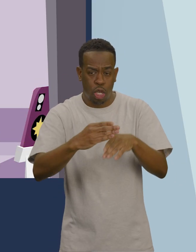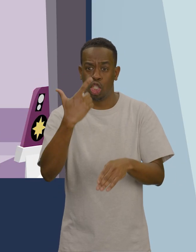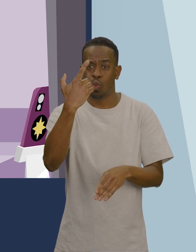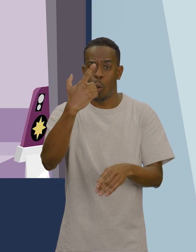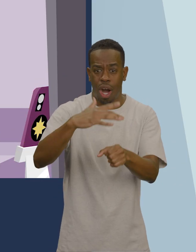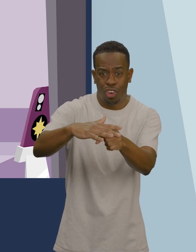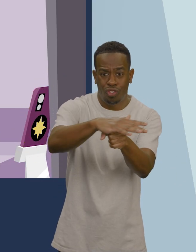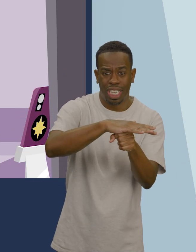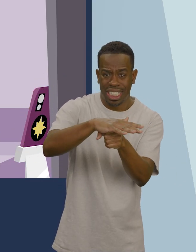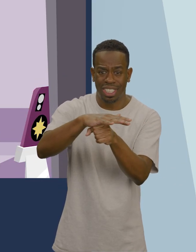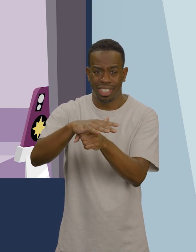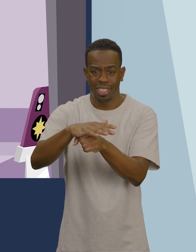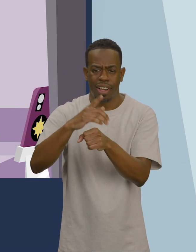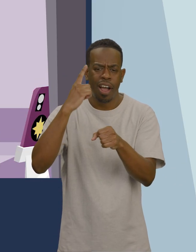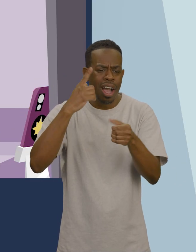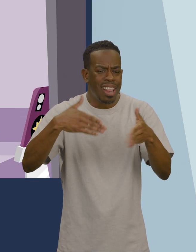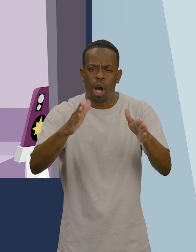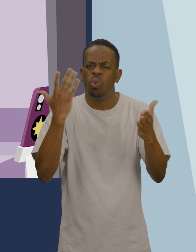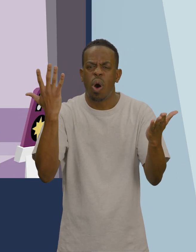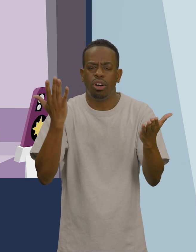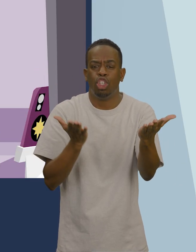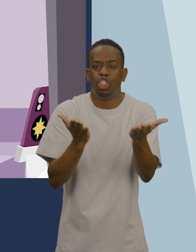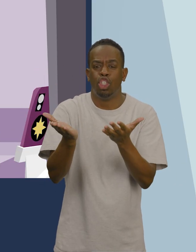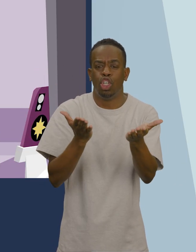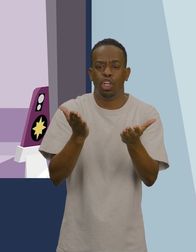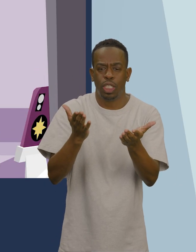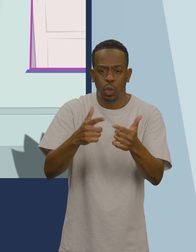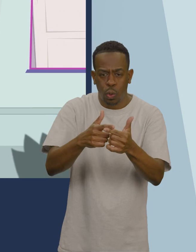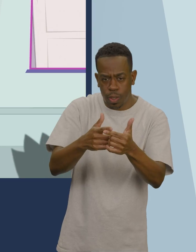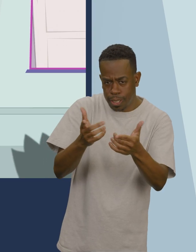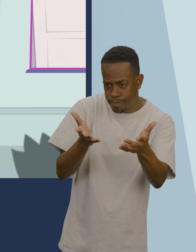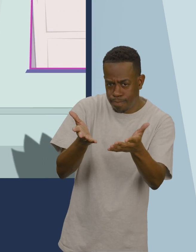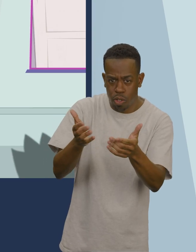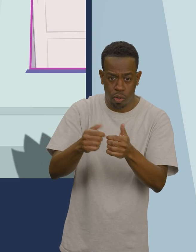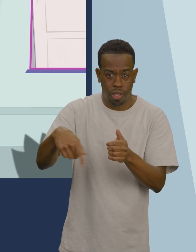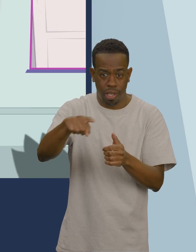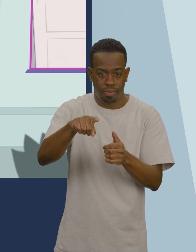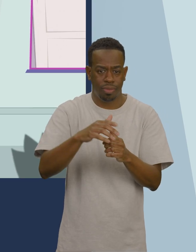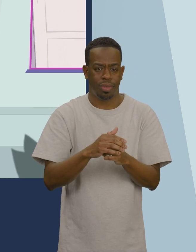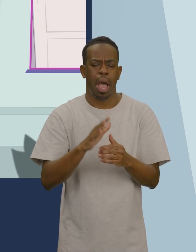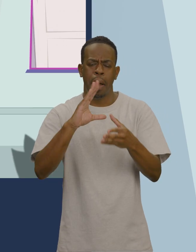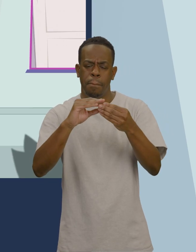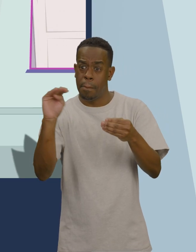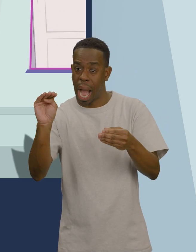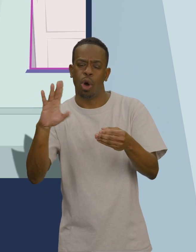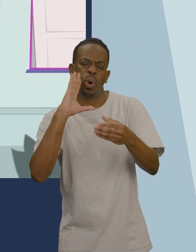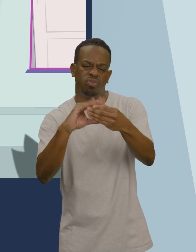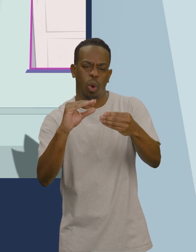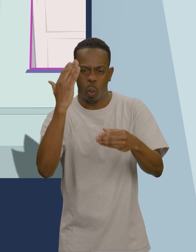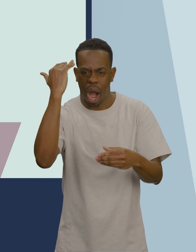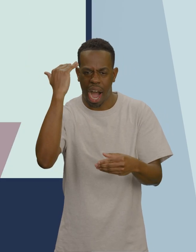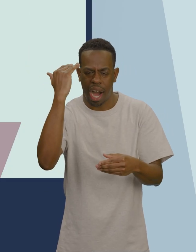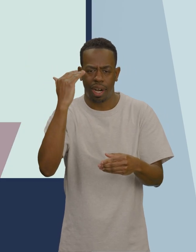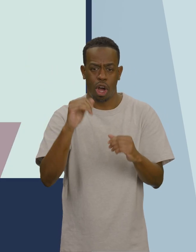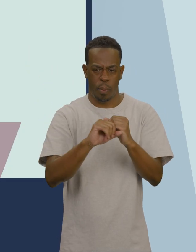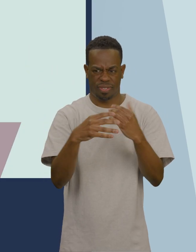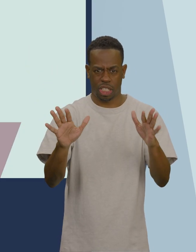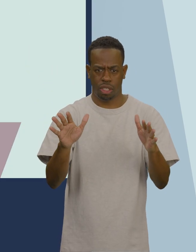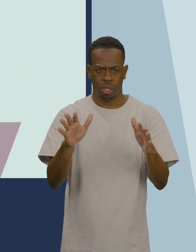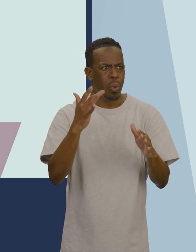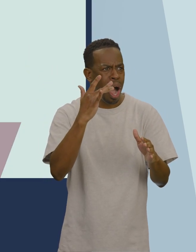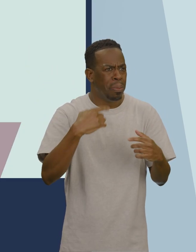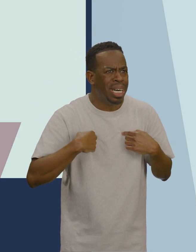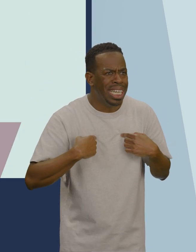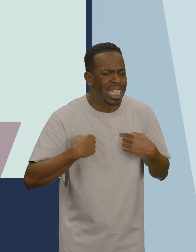state into 21 regions allows for localization of services. Maya will tell you why as the commercial just ended. What?